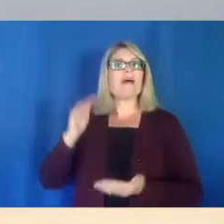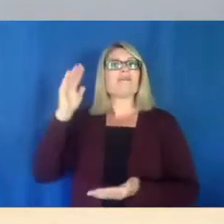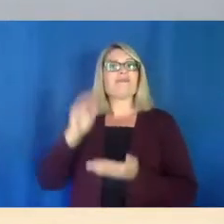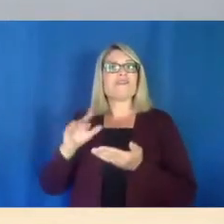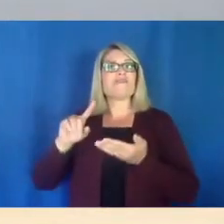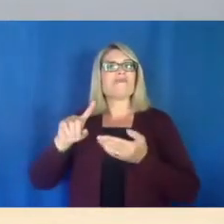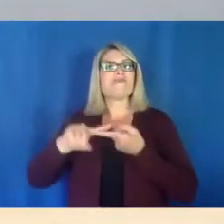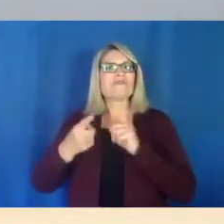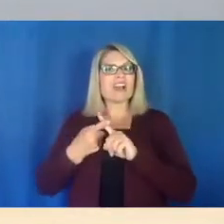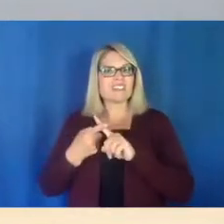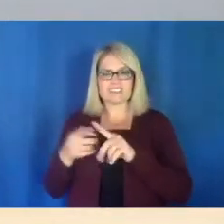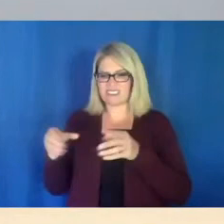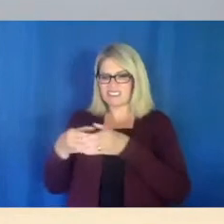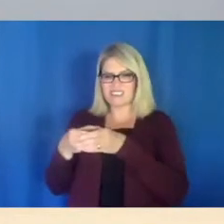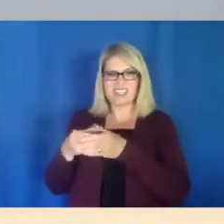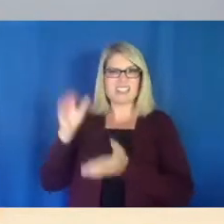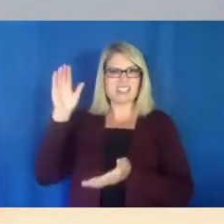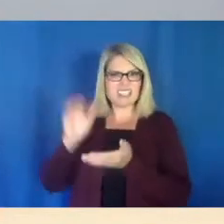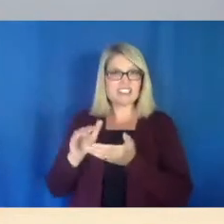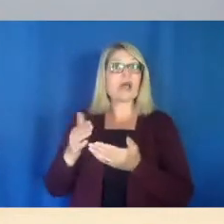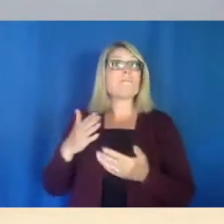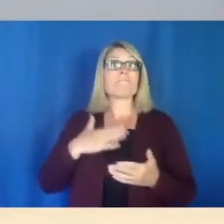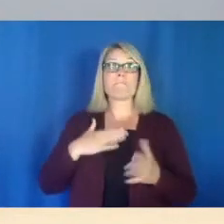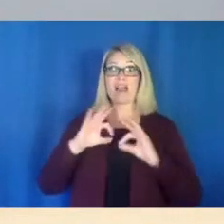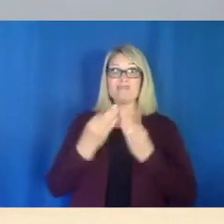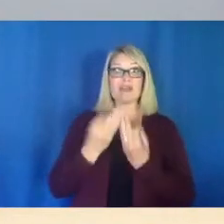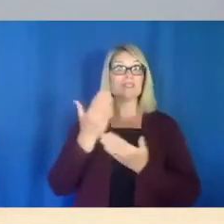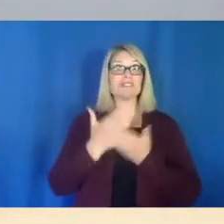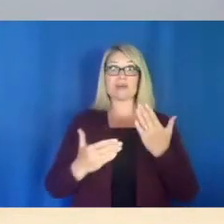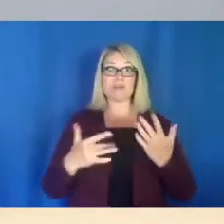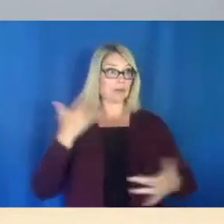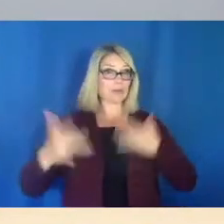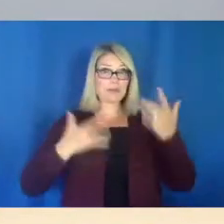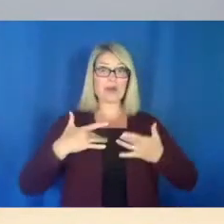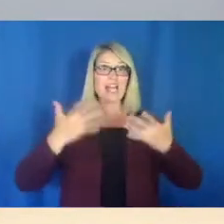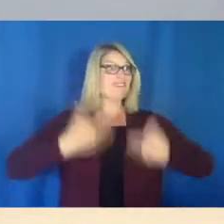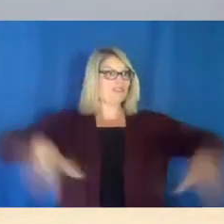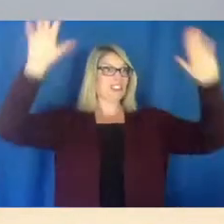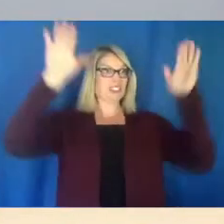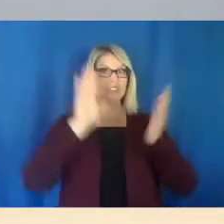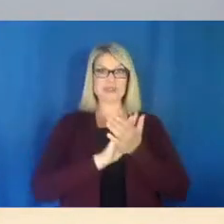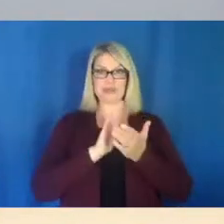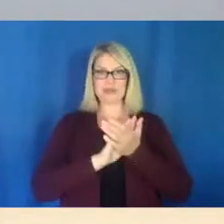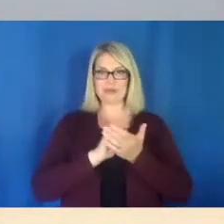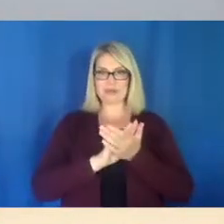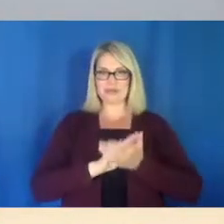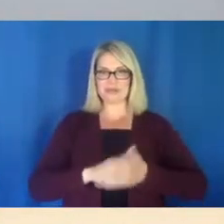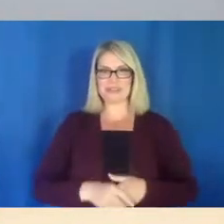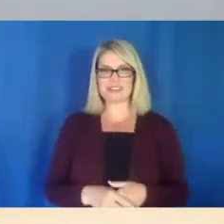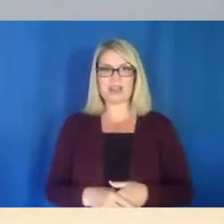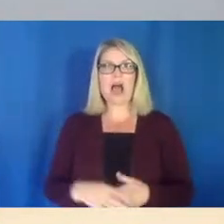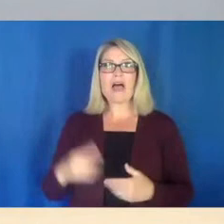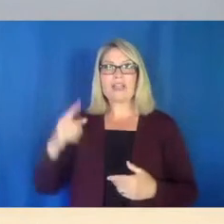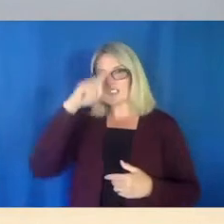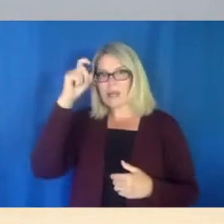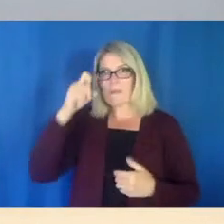the summer, while others in my family were ecstatic to see the end of school with the hope that the summer will go very